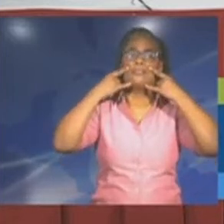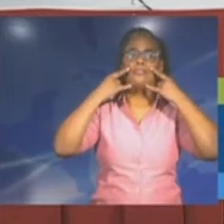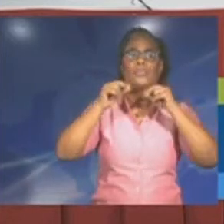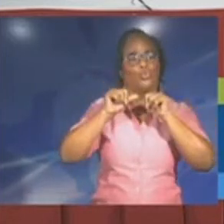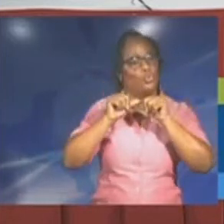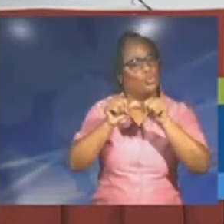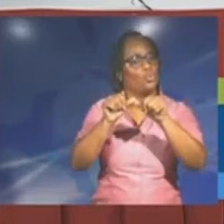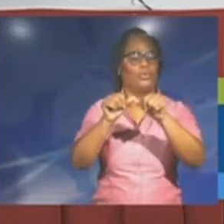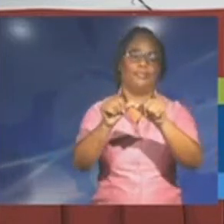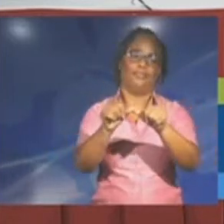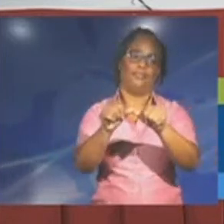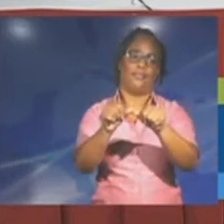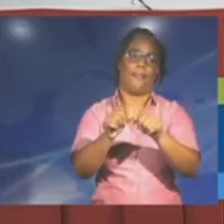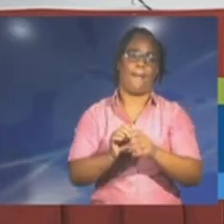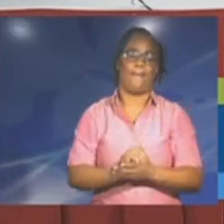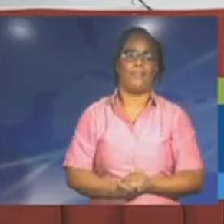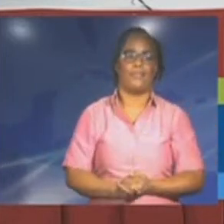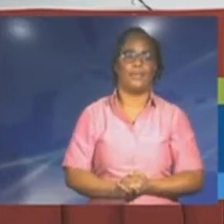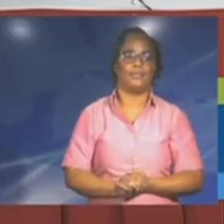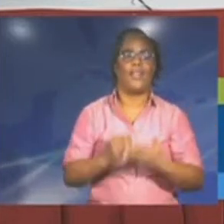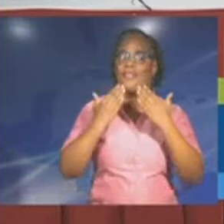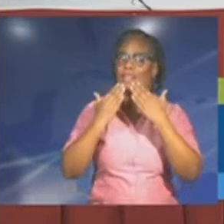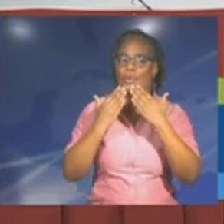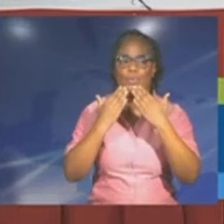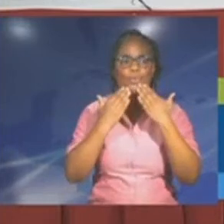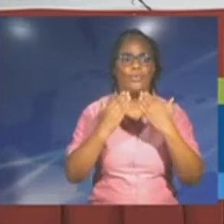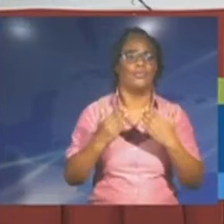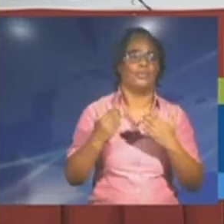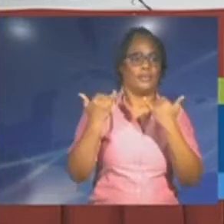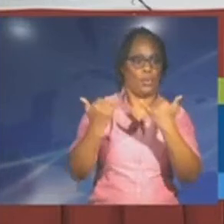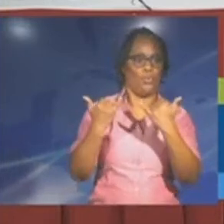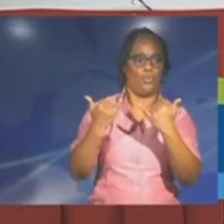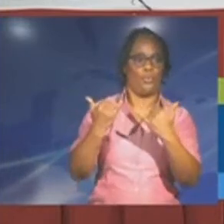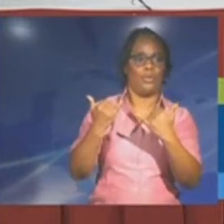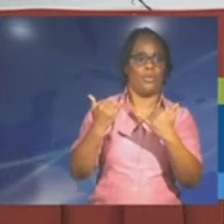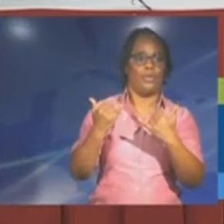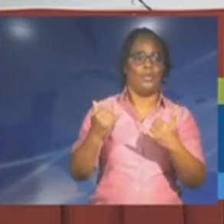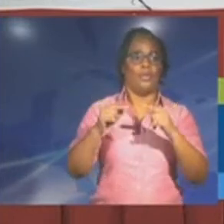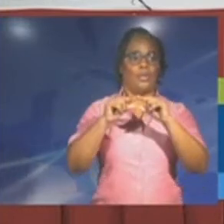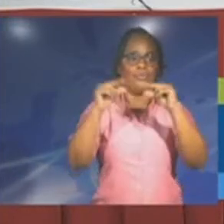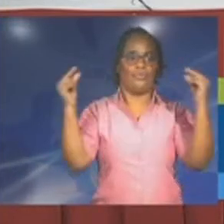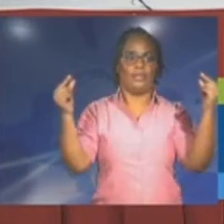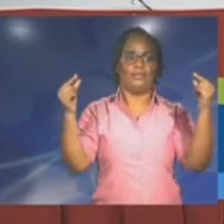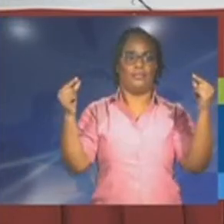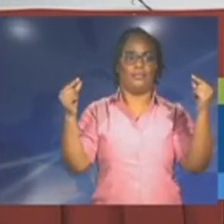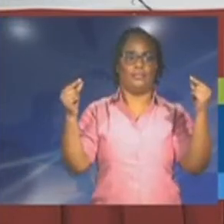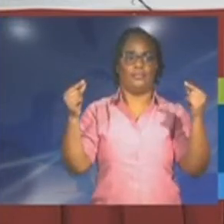Guardian Media Limited for your follow-up question.